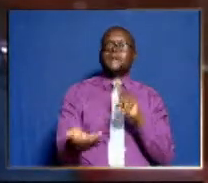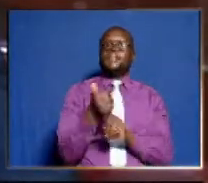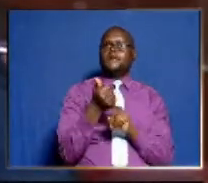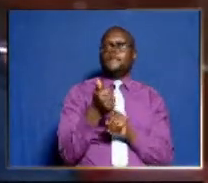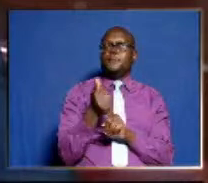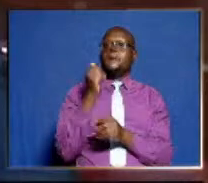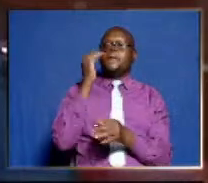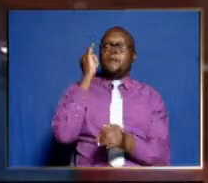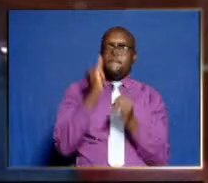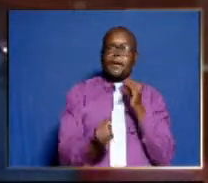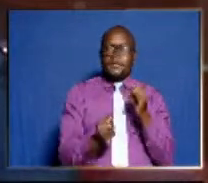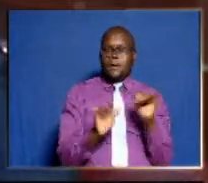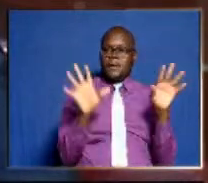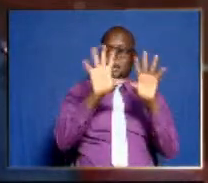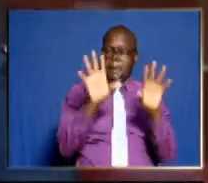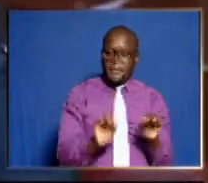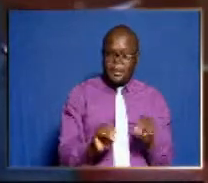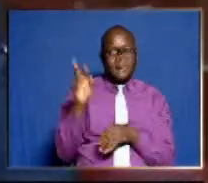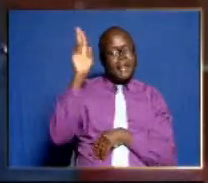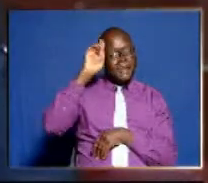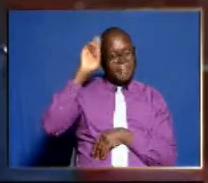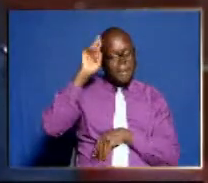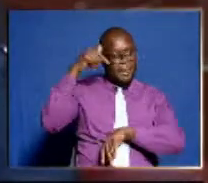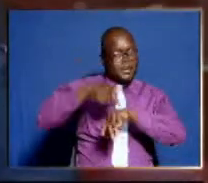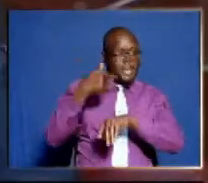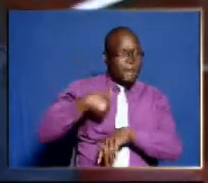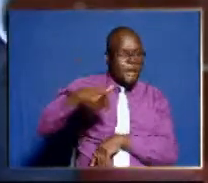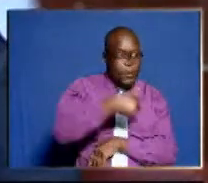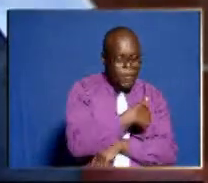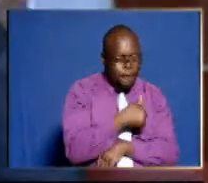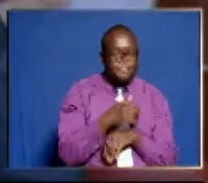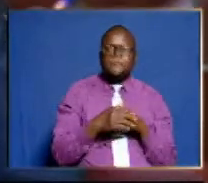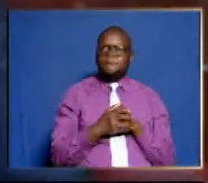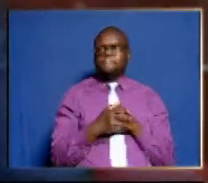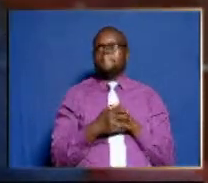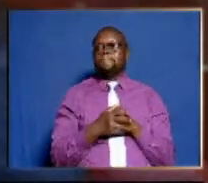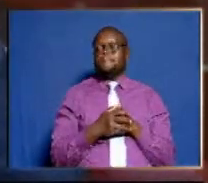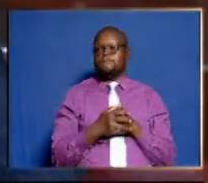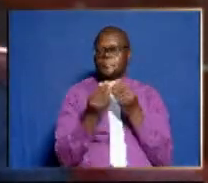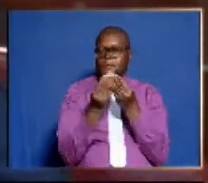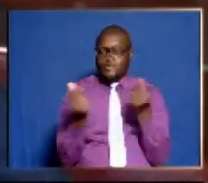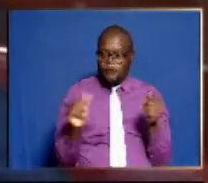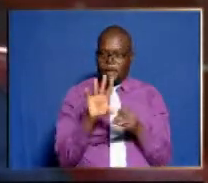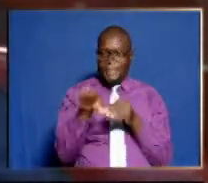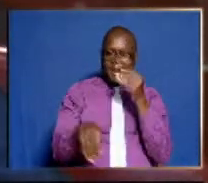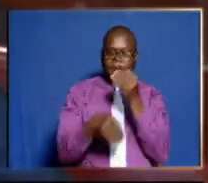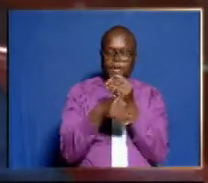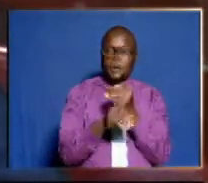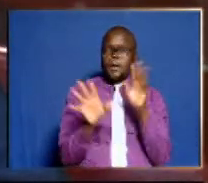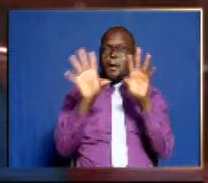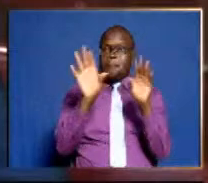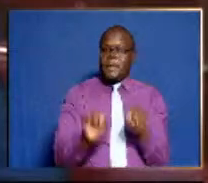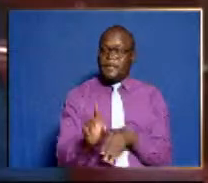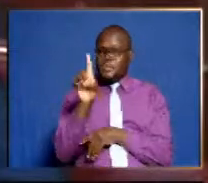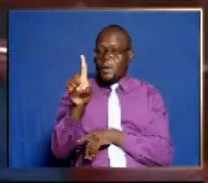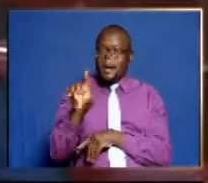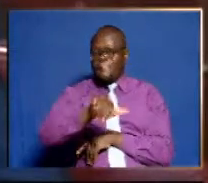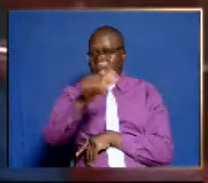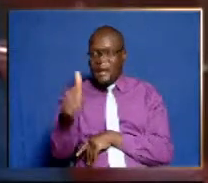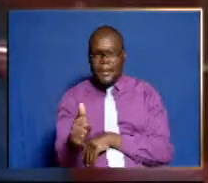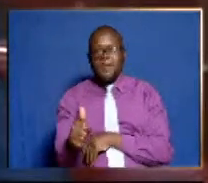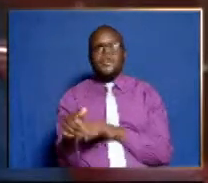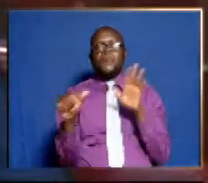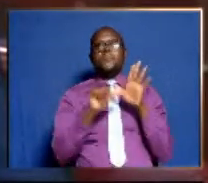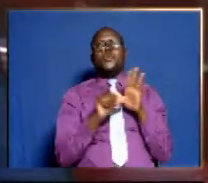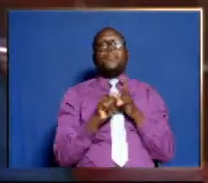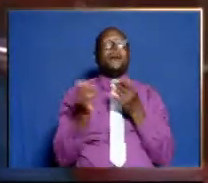the final budget. Mr. Speaker, you also remember when we were also dealing with the supplementary budget one, there was another addendum that